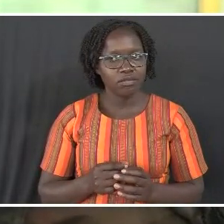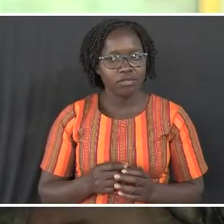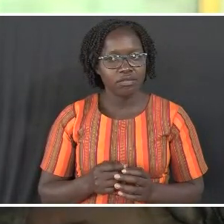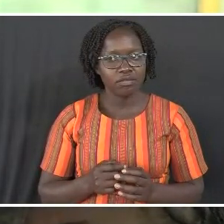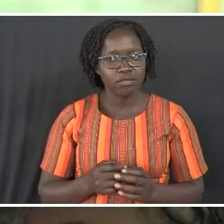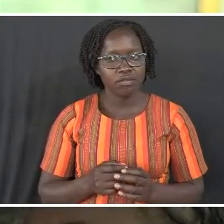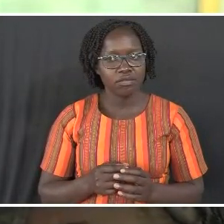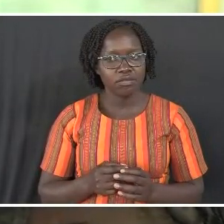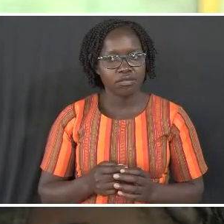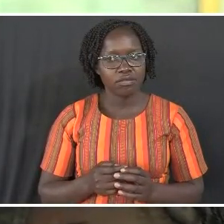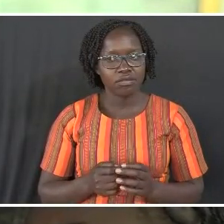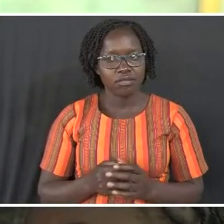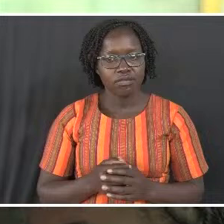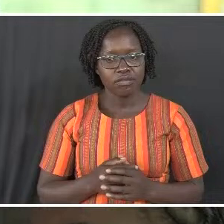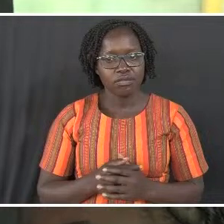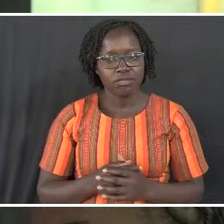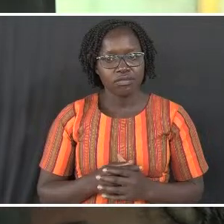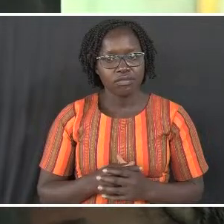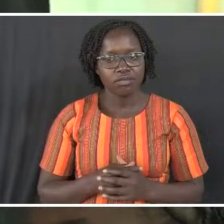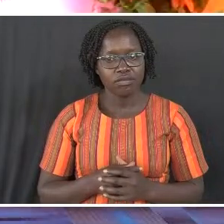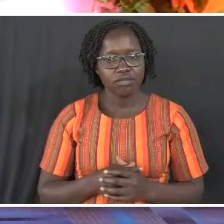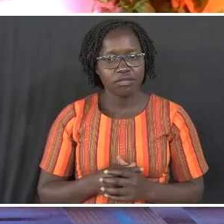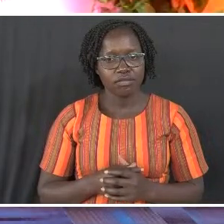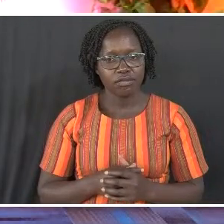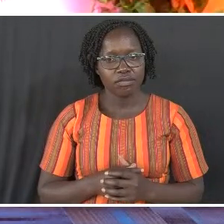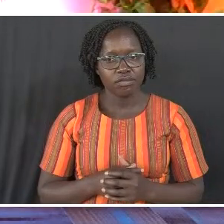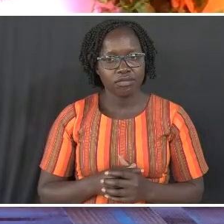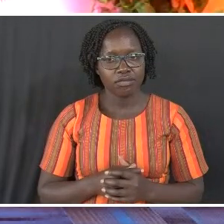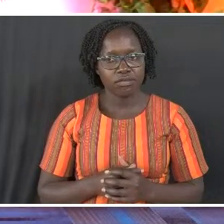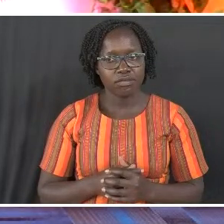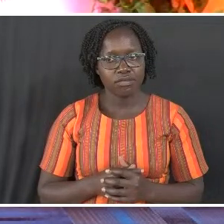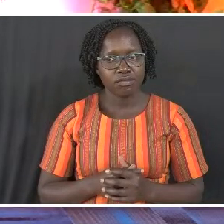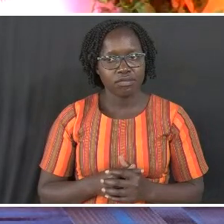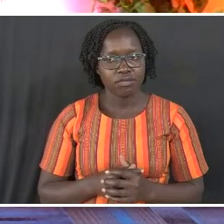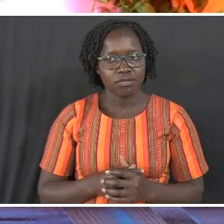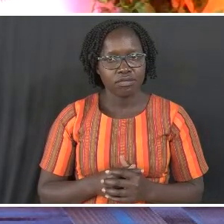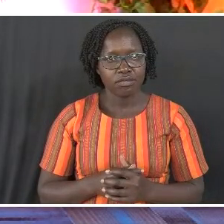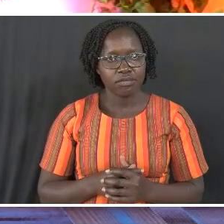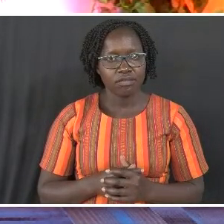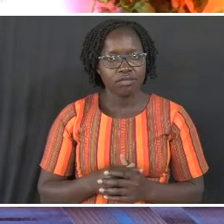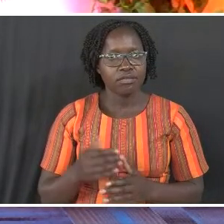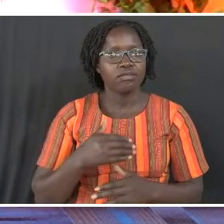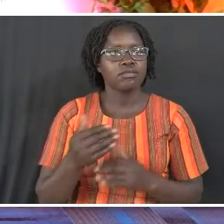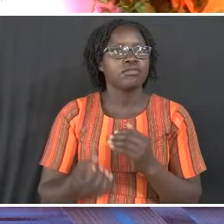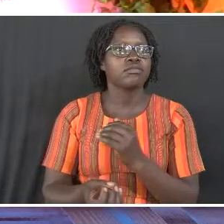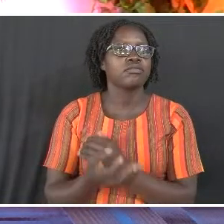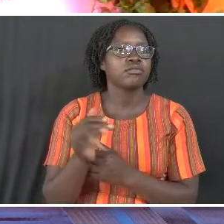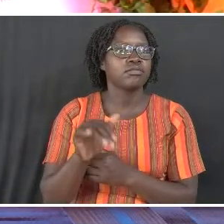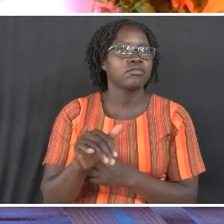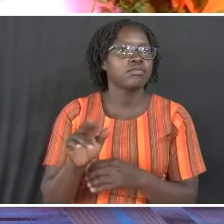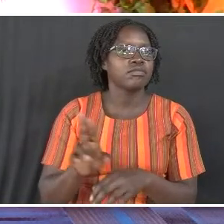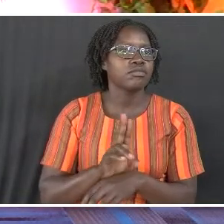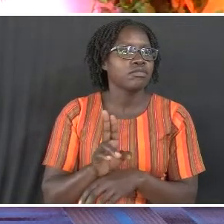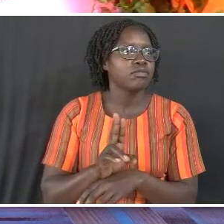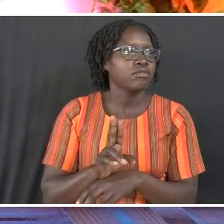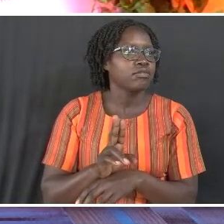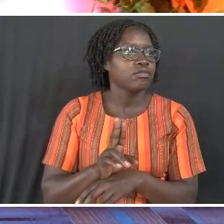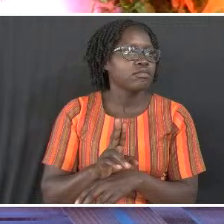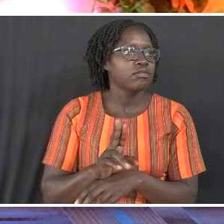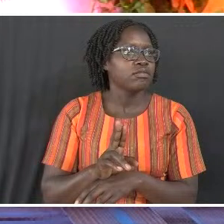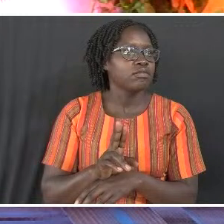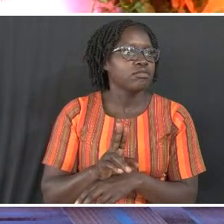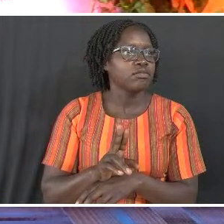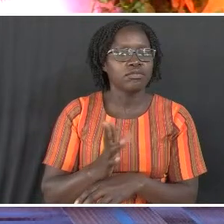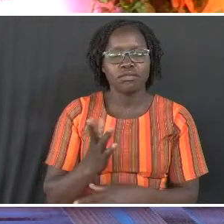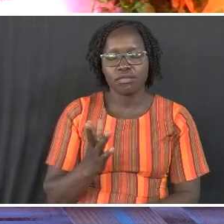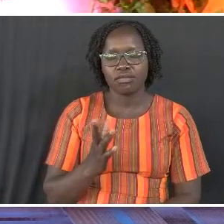on that. Okay. Cool. Yeah, so we always advise you use a fluoridated